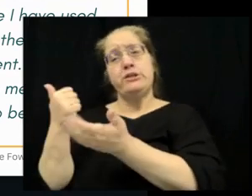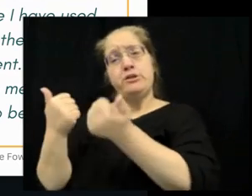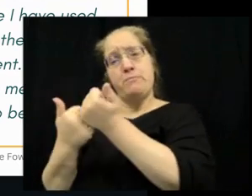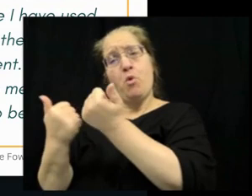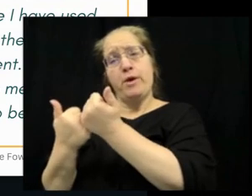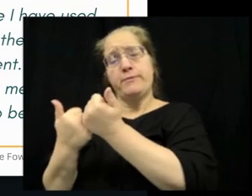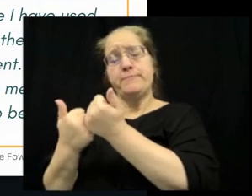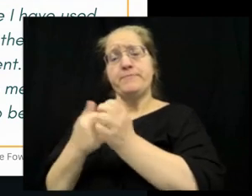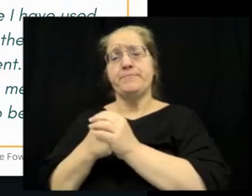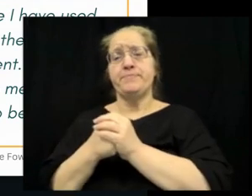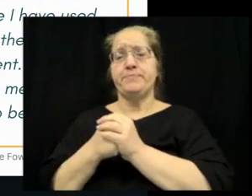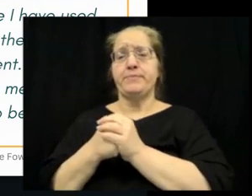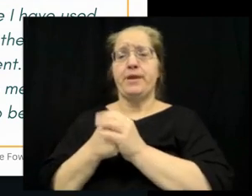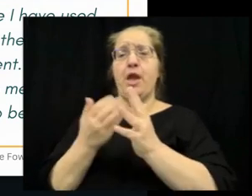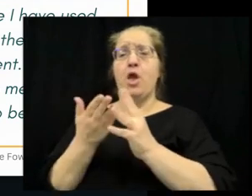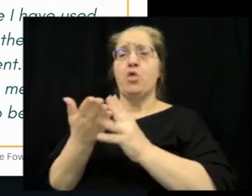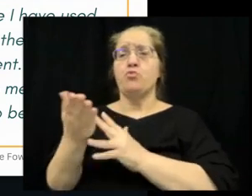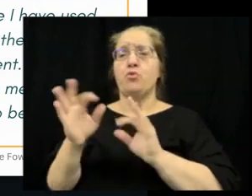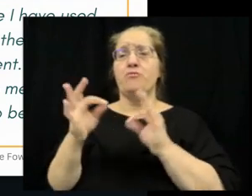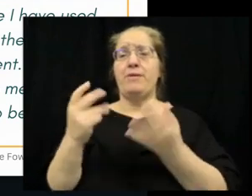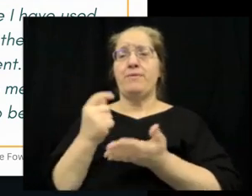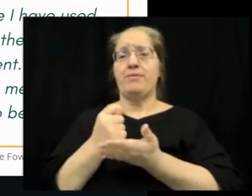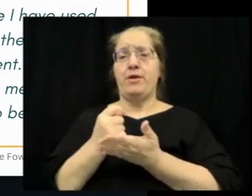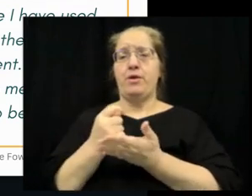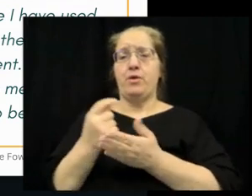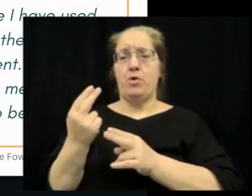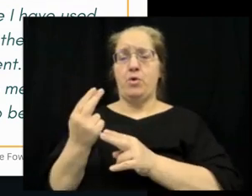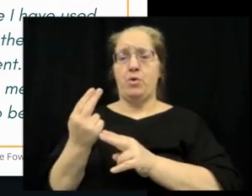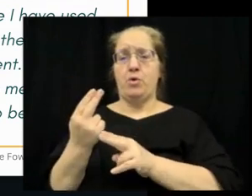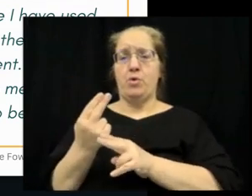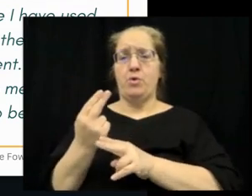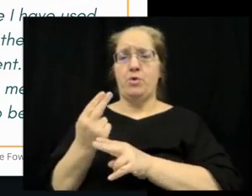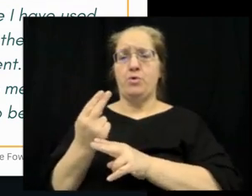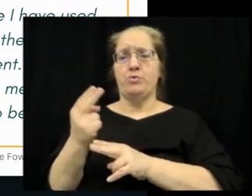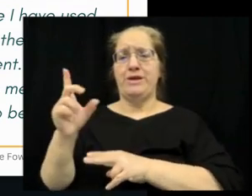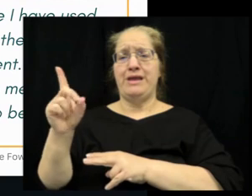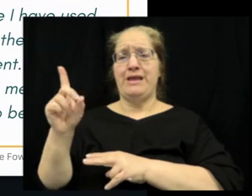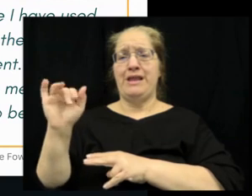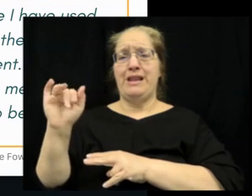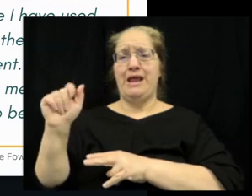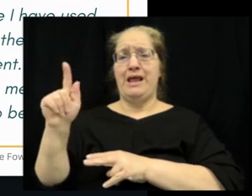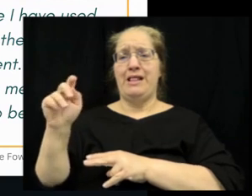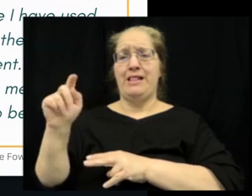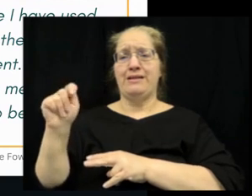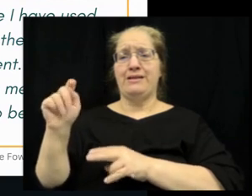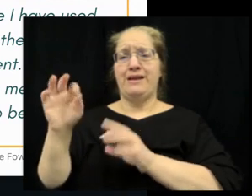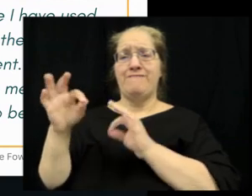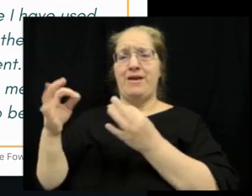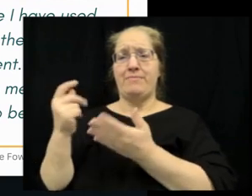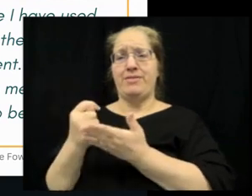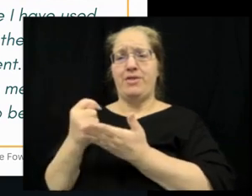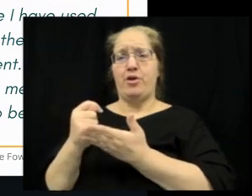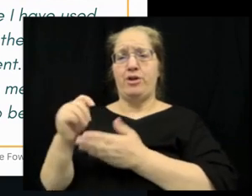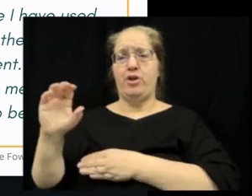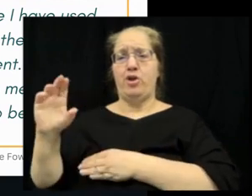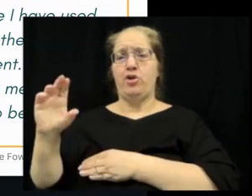this. And through our family therapy, we used dialectic behavioral therapy, the child model, which is an excellent way